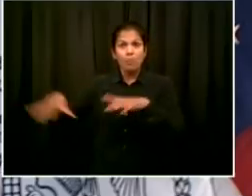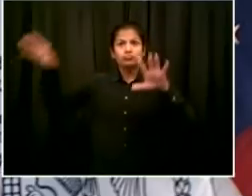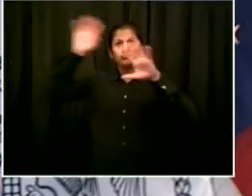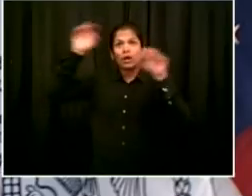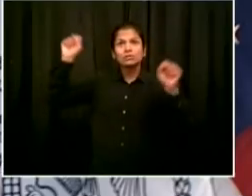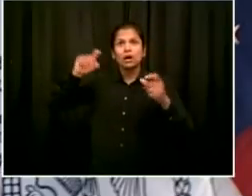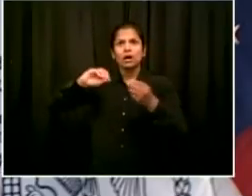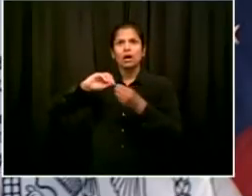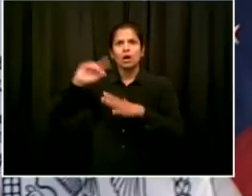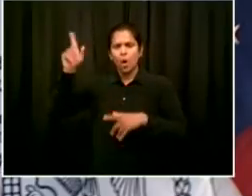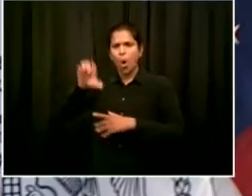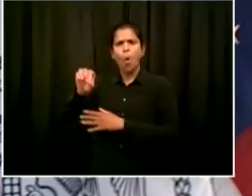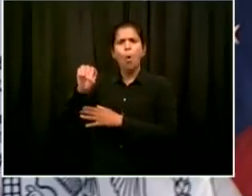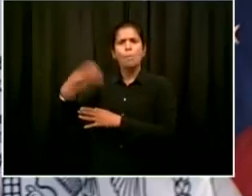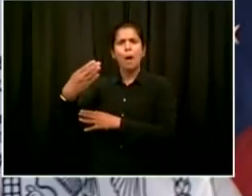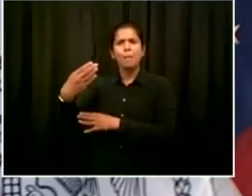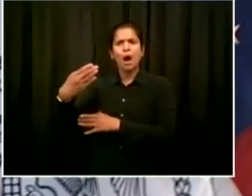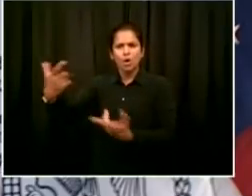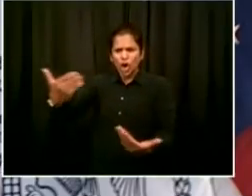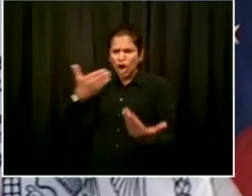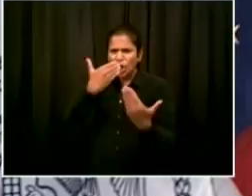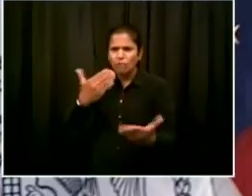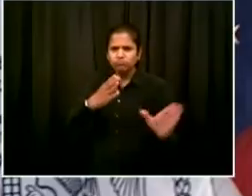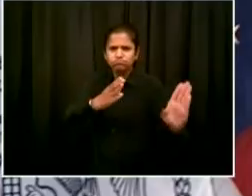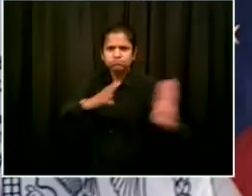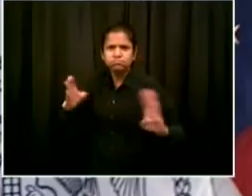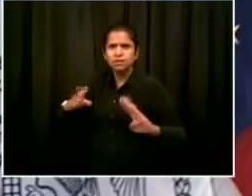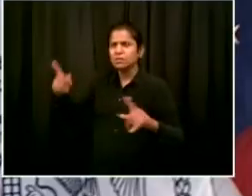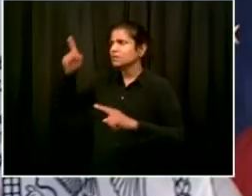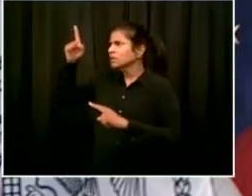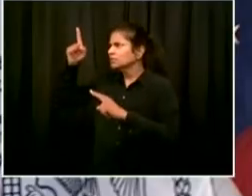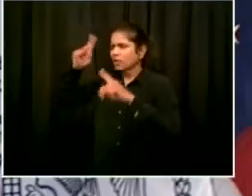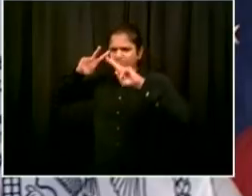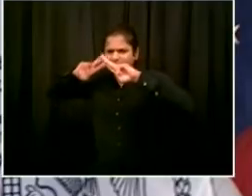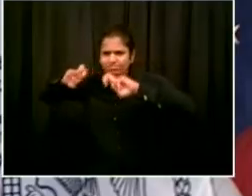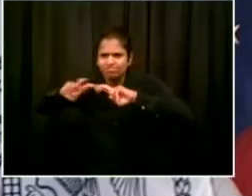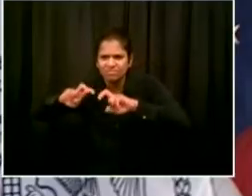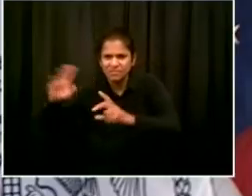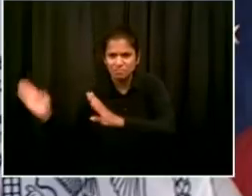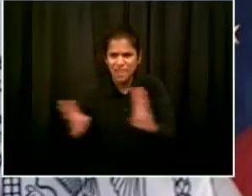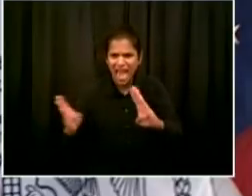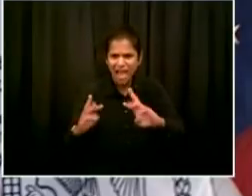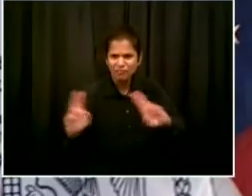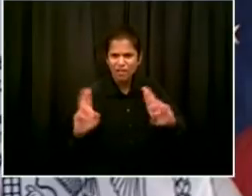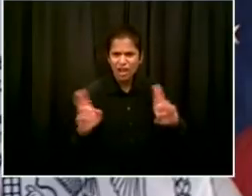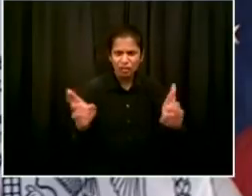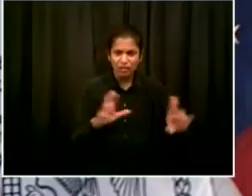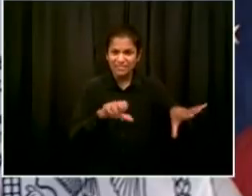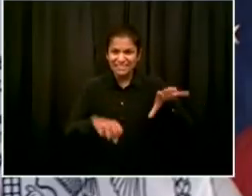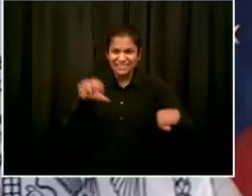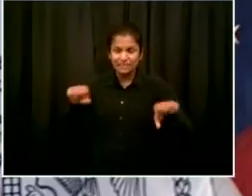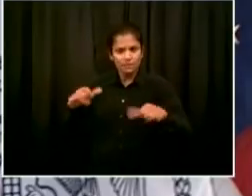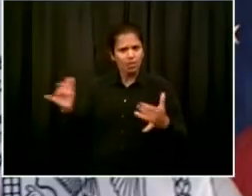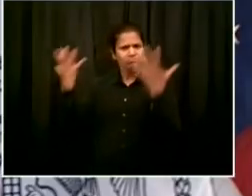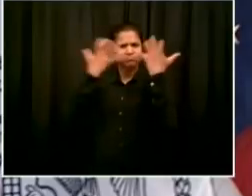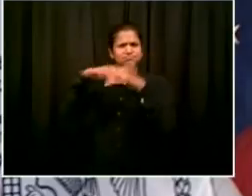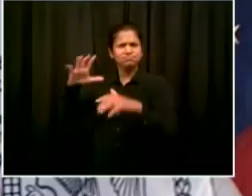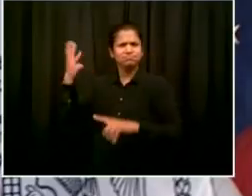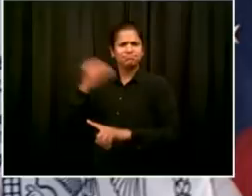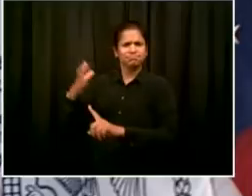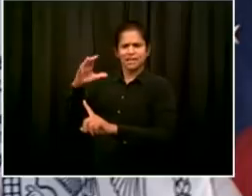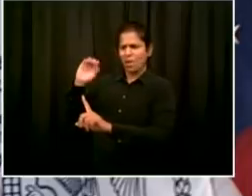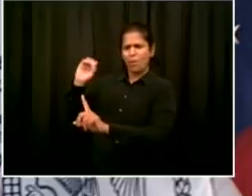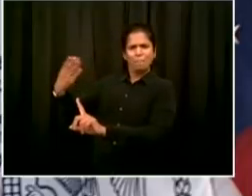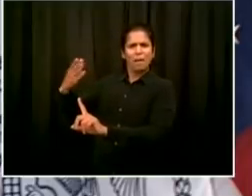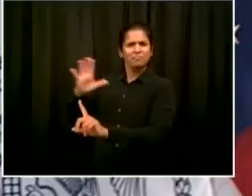do. It has been such a struggle with this administration in Washington, starting with the fact that we never